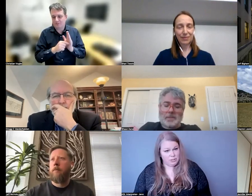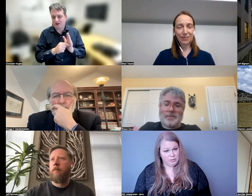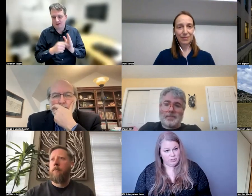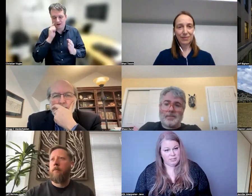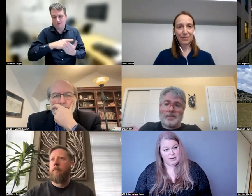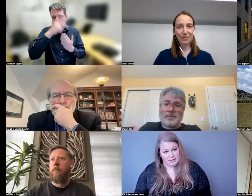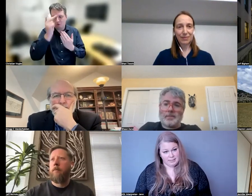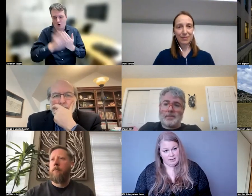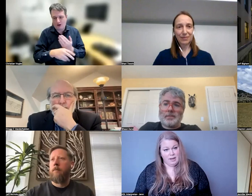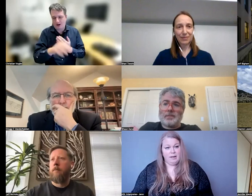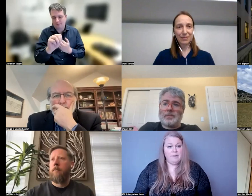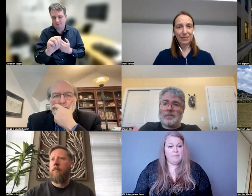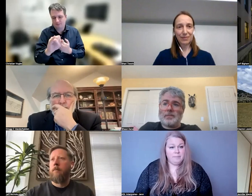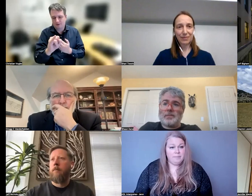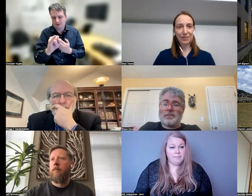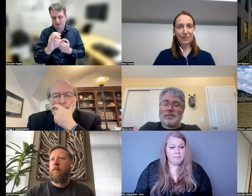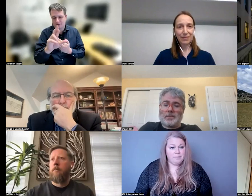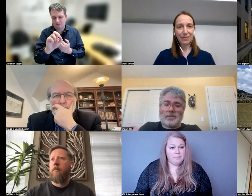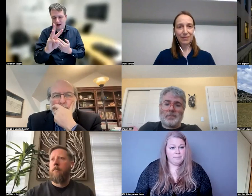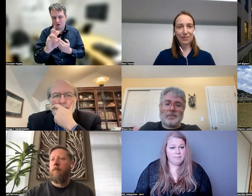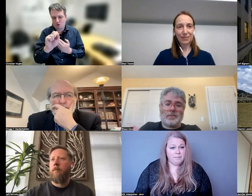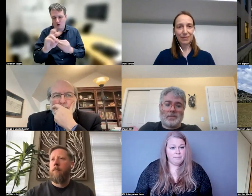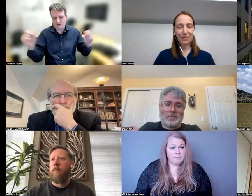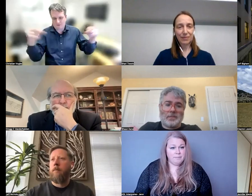other situations it is.